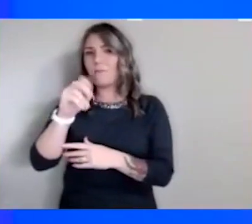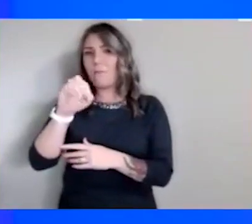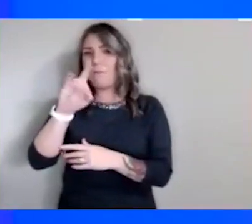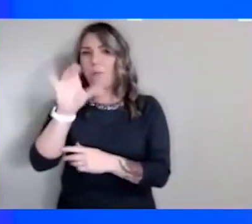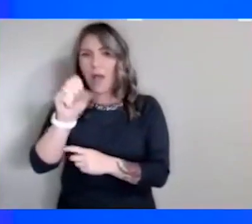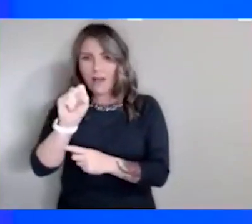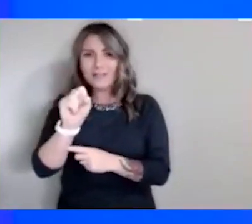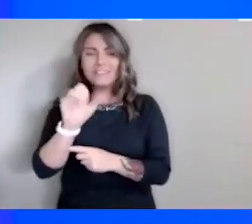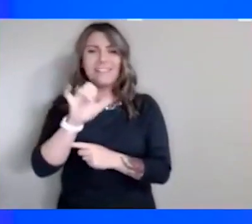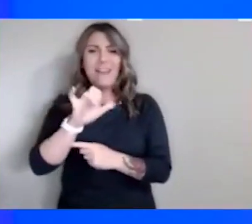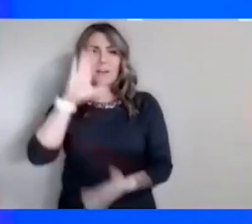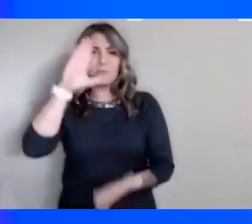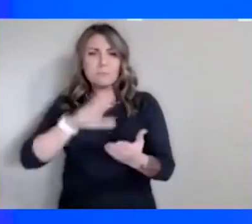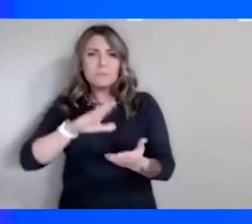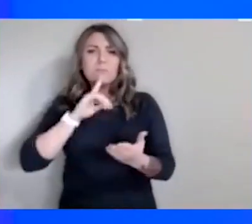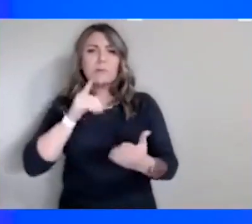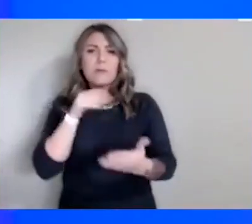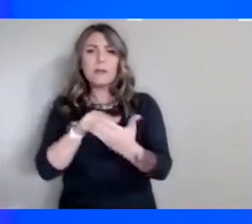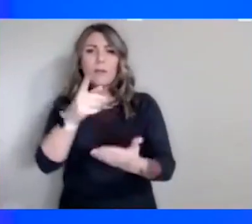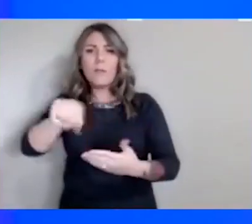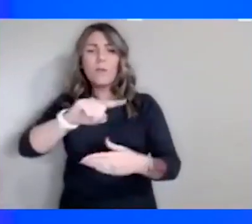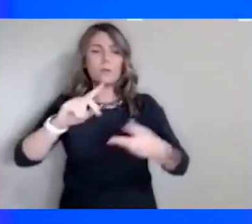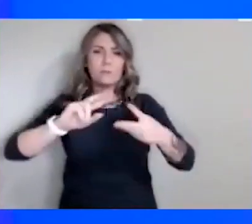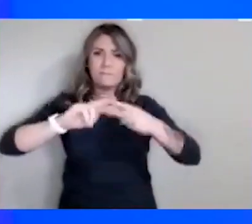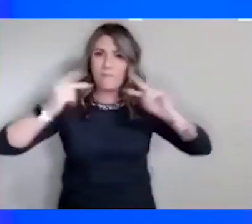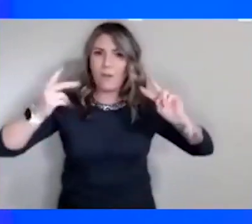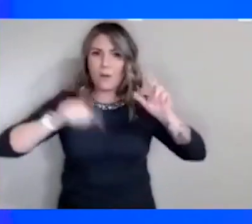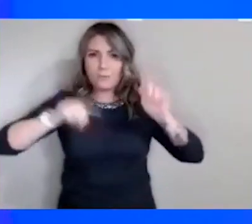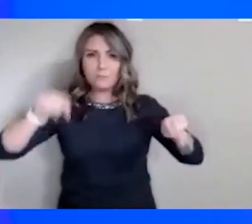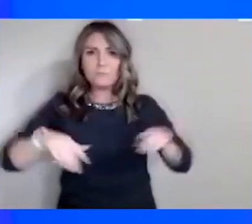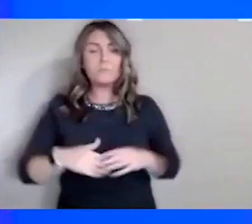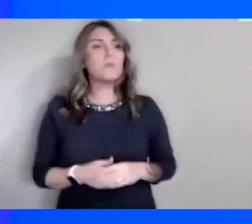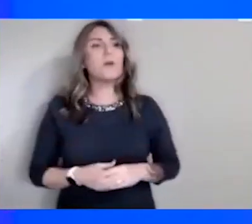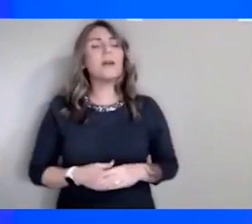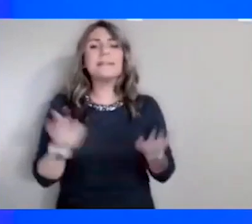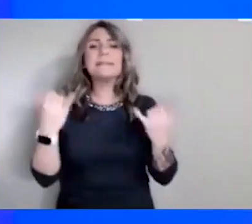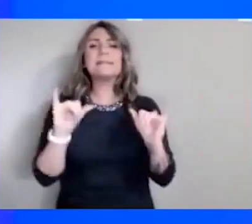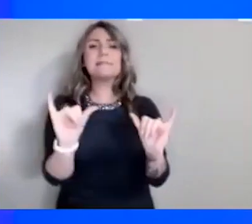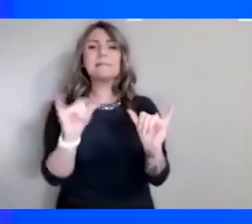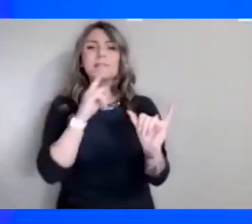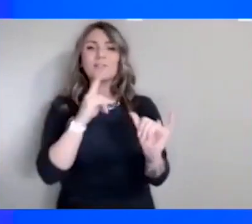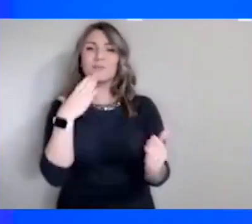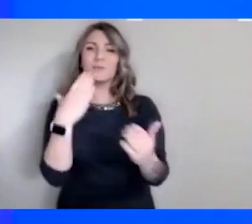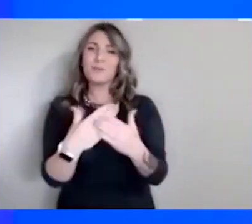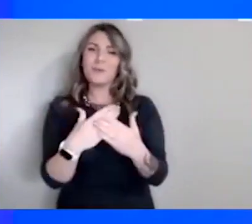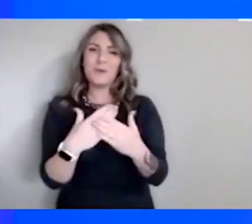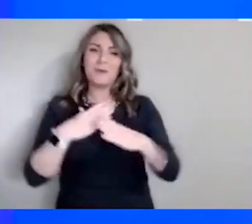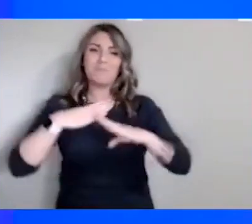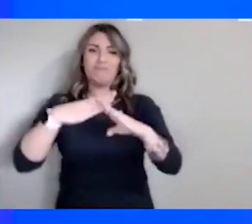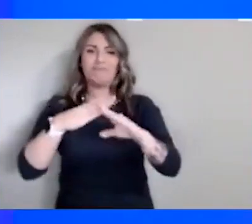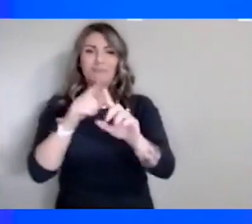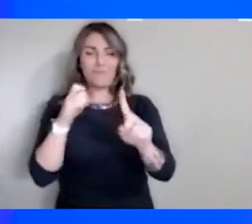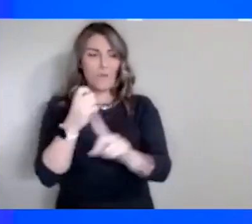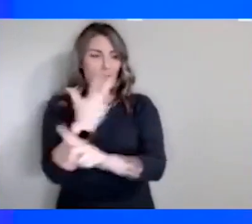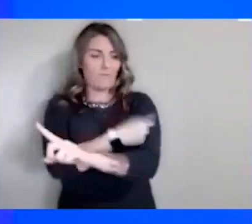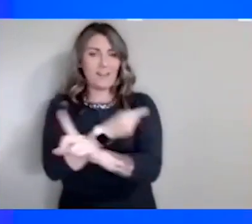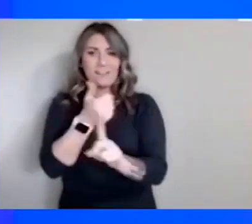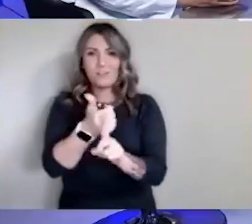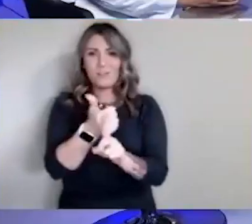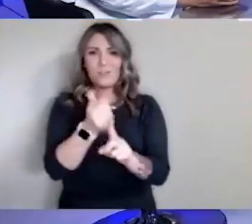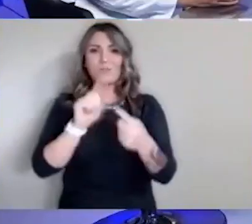levels against those variants. There is still what we consider good immunity from the vaccination itself to those variants.